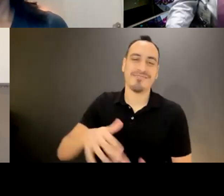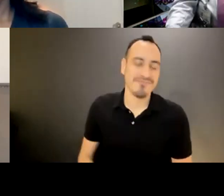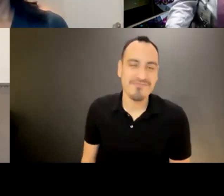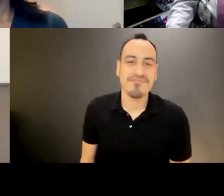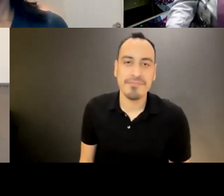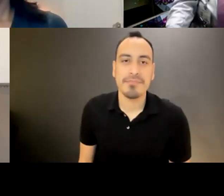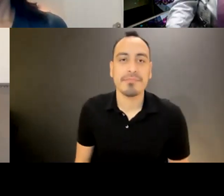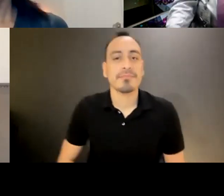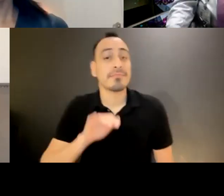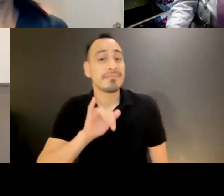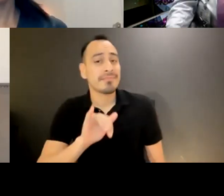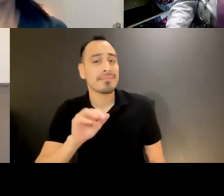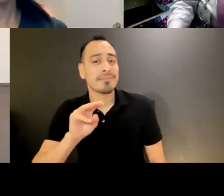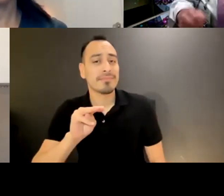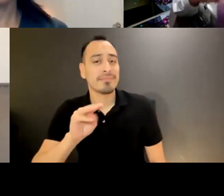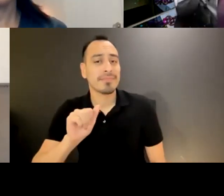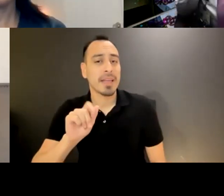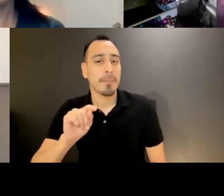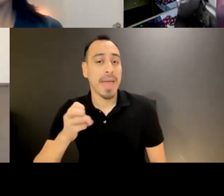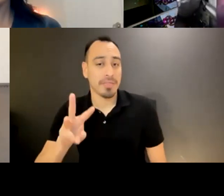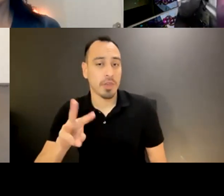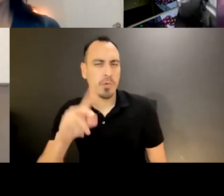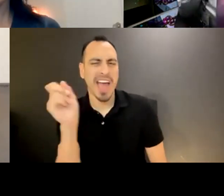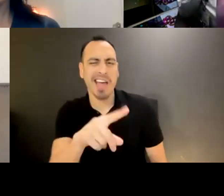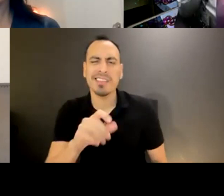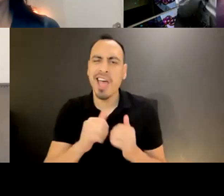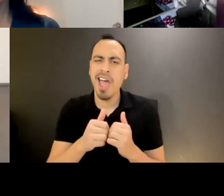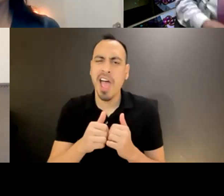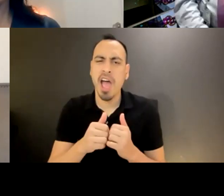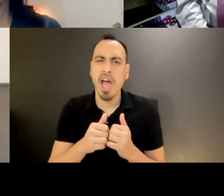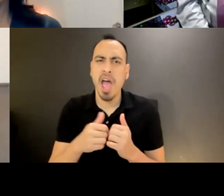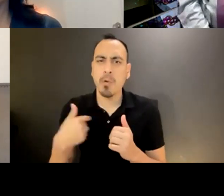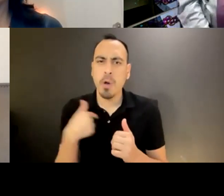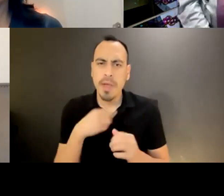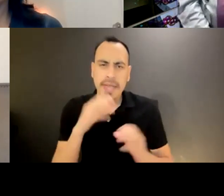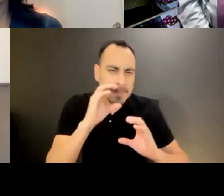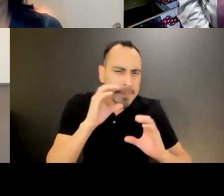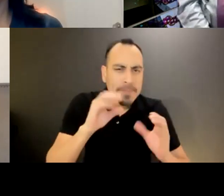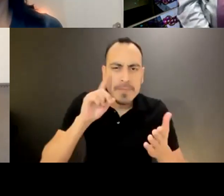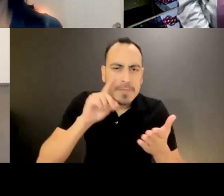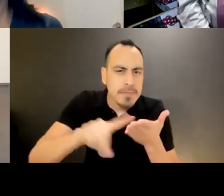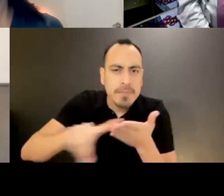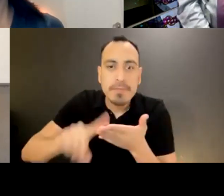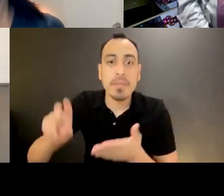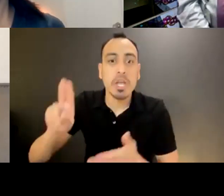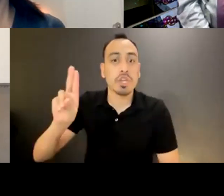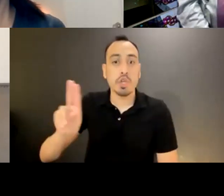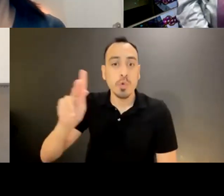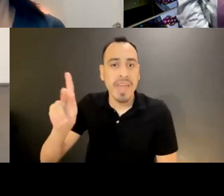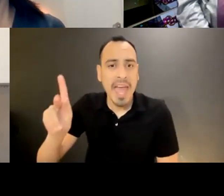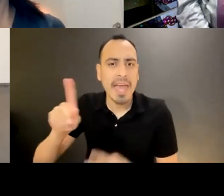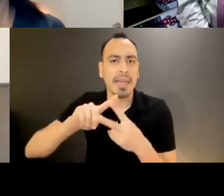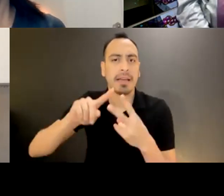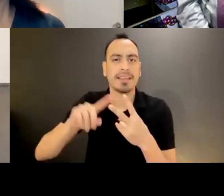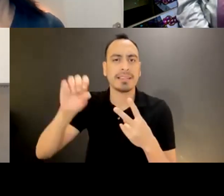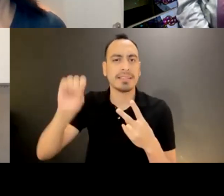Matthew asks, how are we looking for the UK and South African variant or new mutations? And are